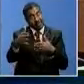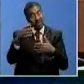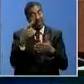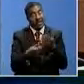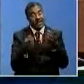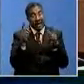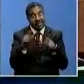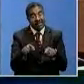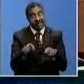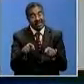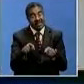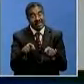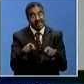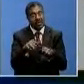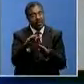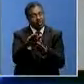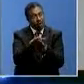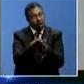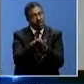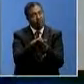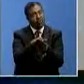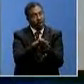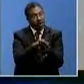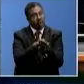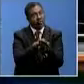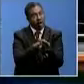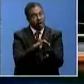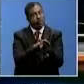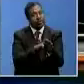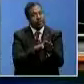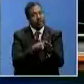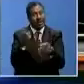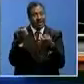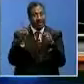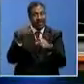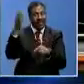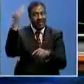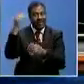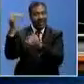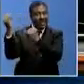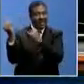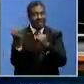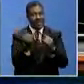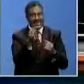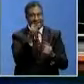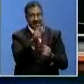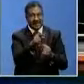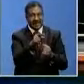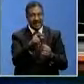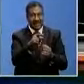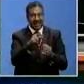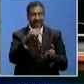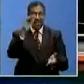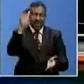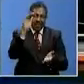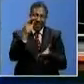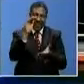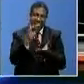gradually, as the stock that was imported at high cost,